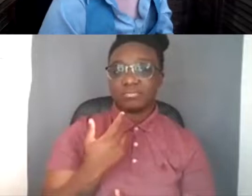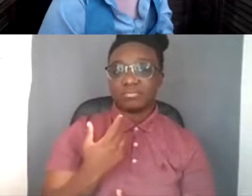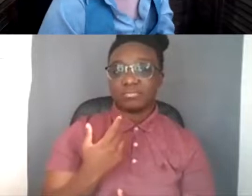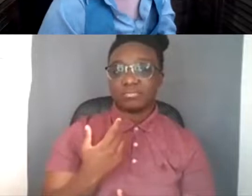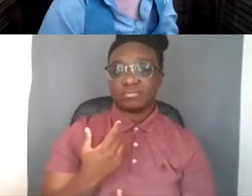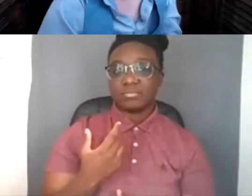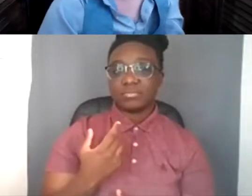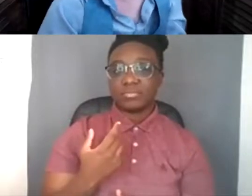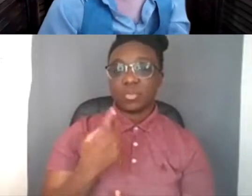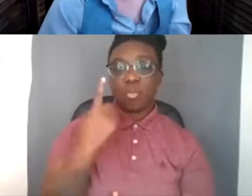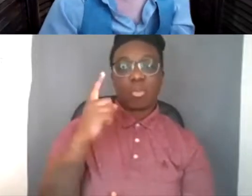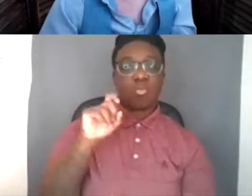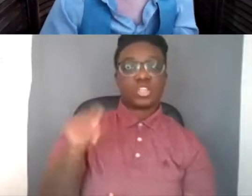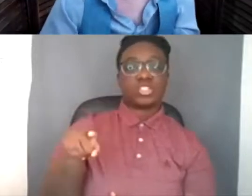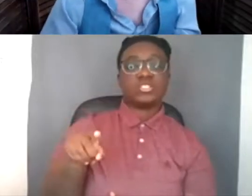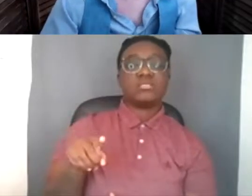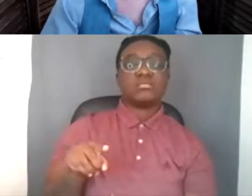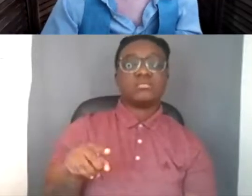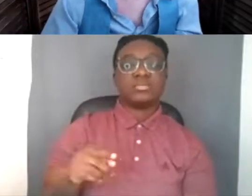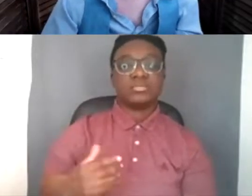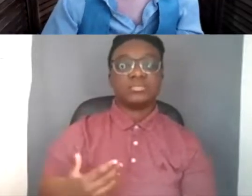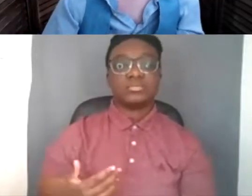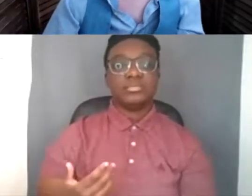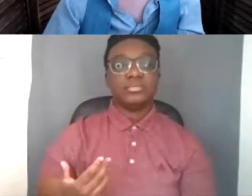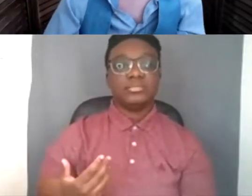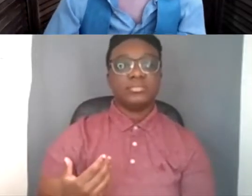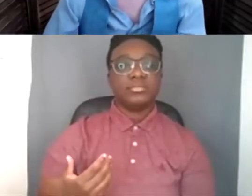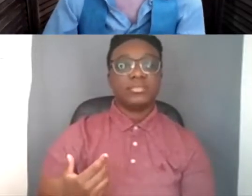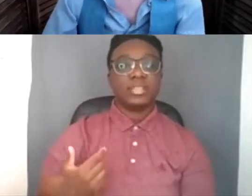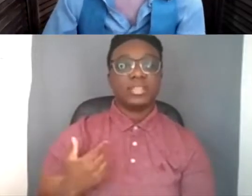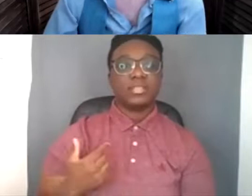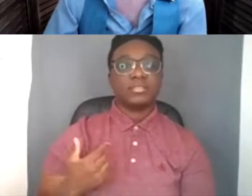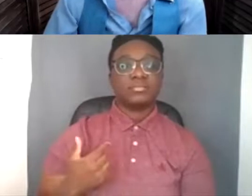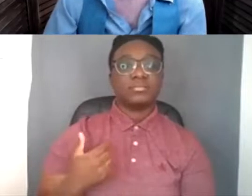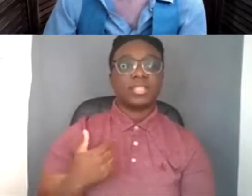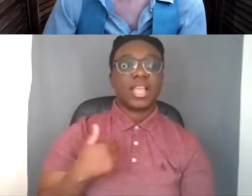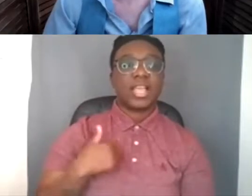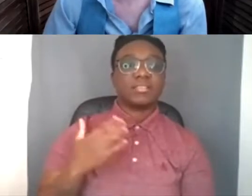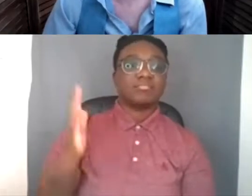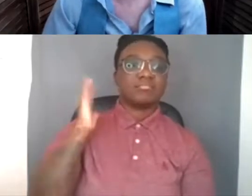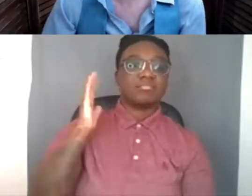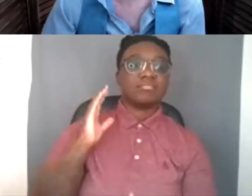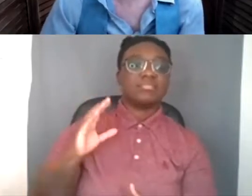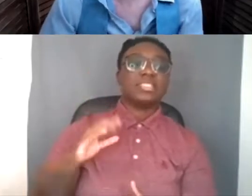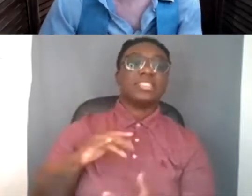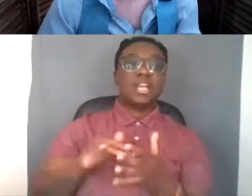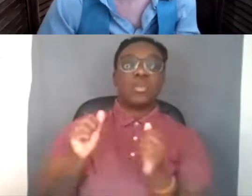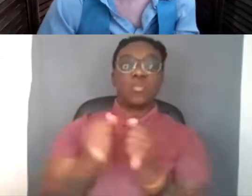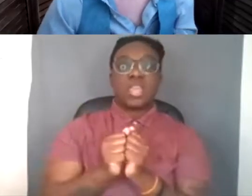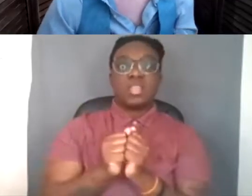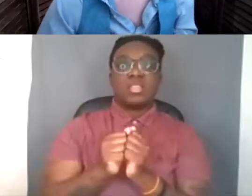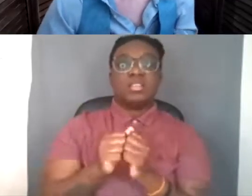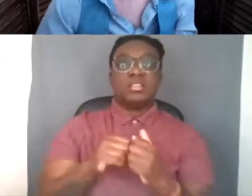one question that I had was that I asked. I used to study with Corey Allen, and he would start the class off this